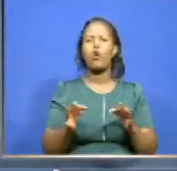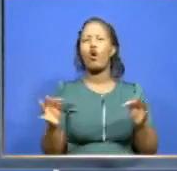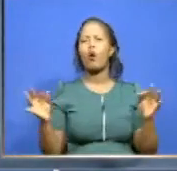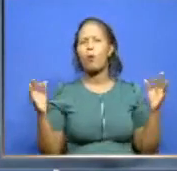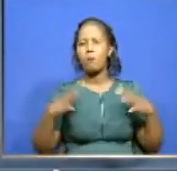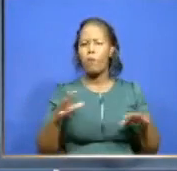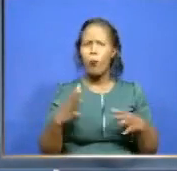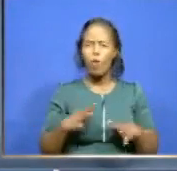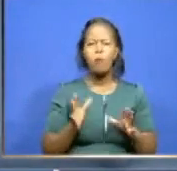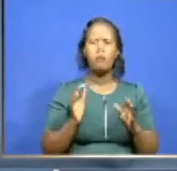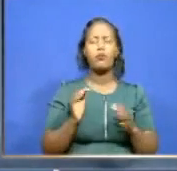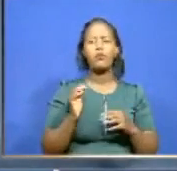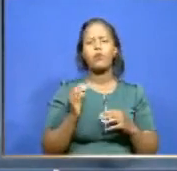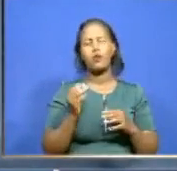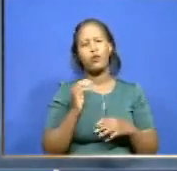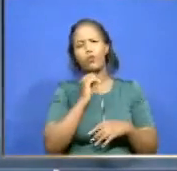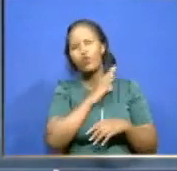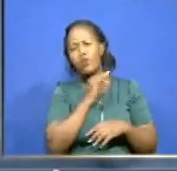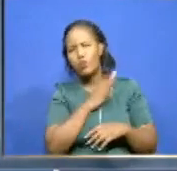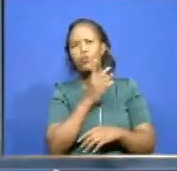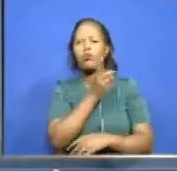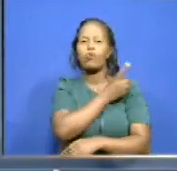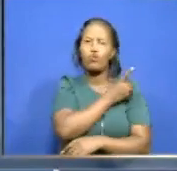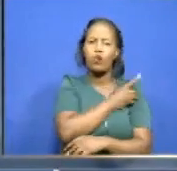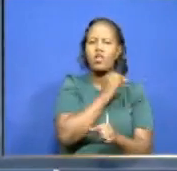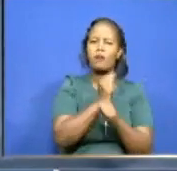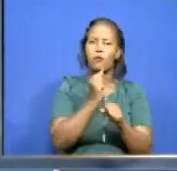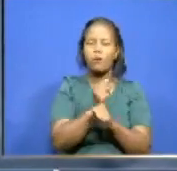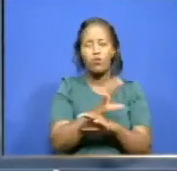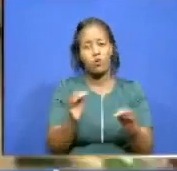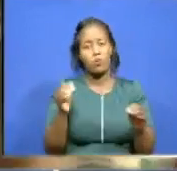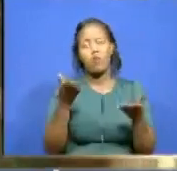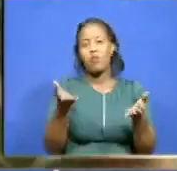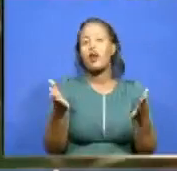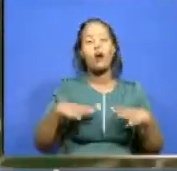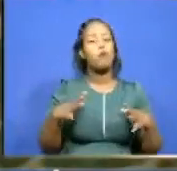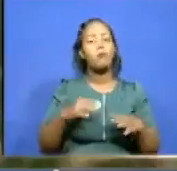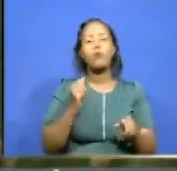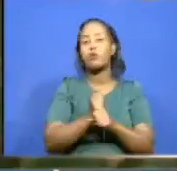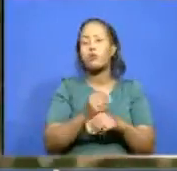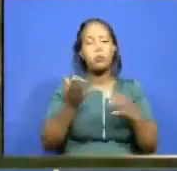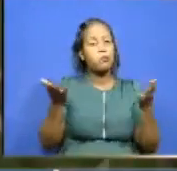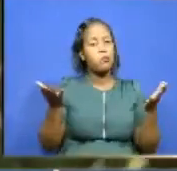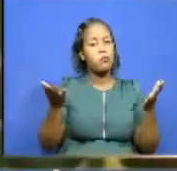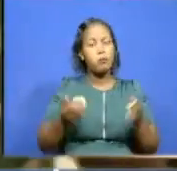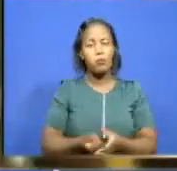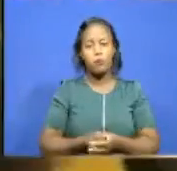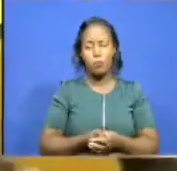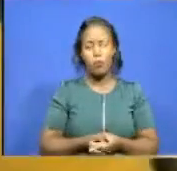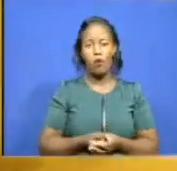wanasema sisi hatudumiwi, madaktari wanasema wafanye. Watu wangefanyaki. Purity Museo, Channel One News.